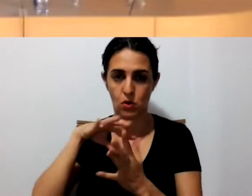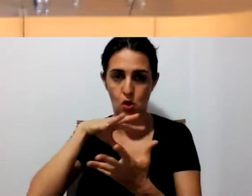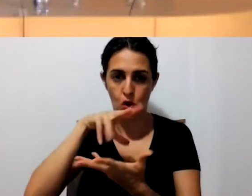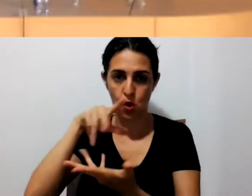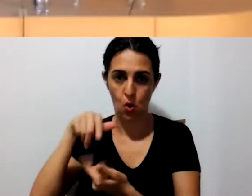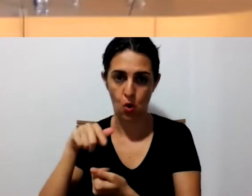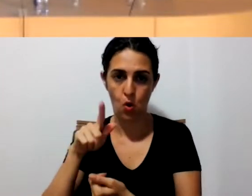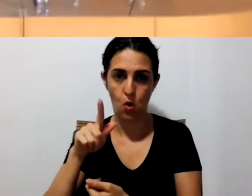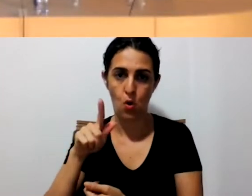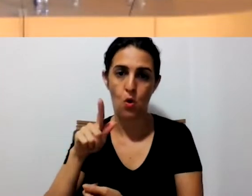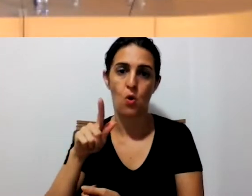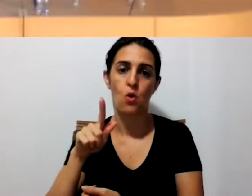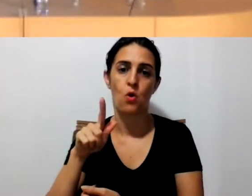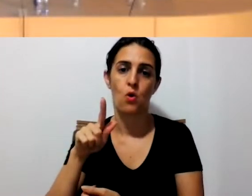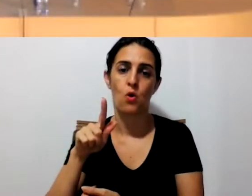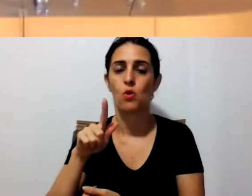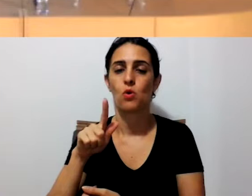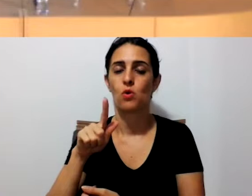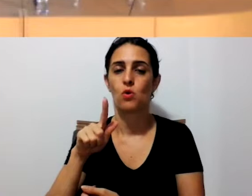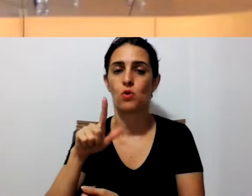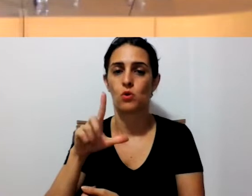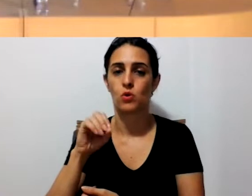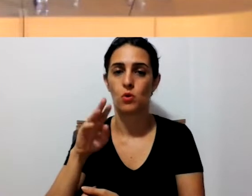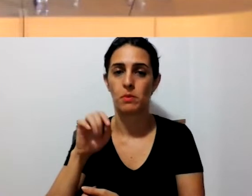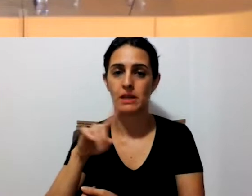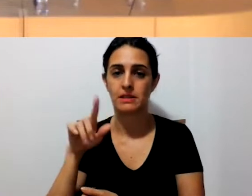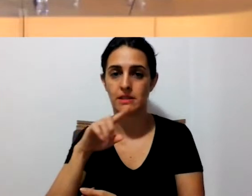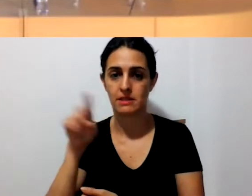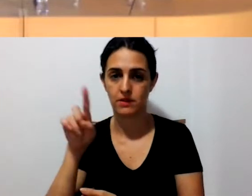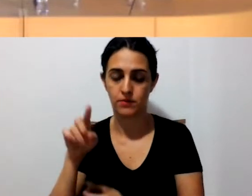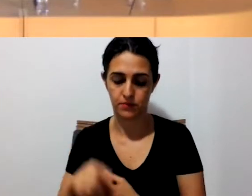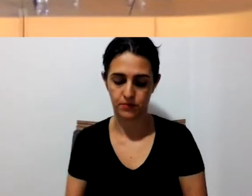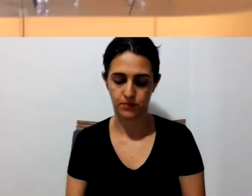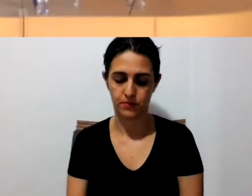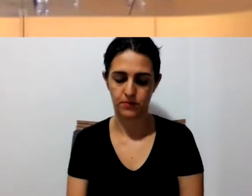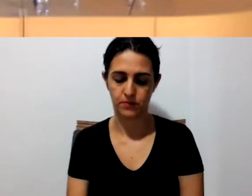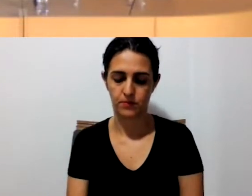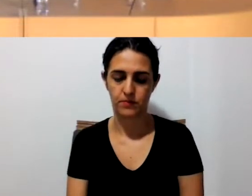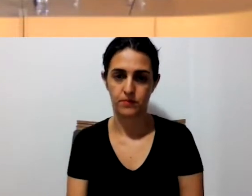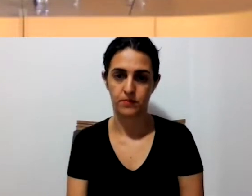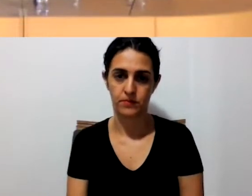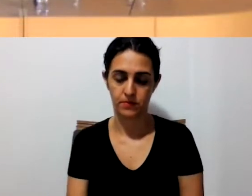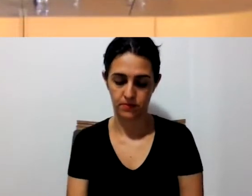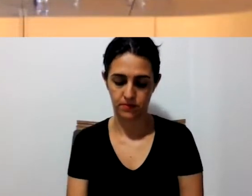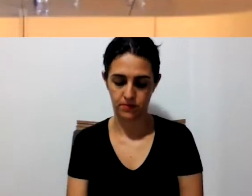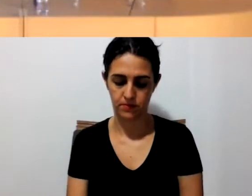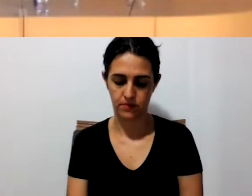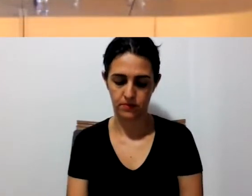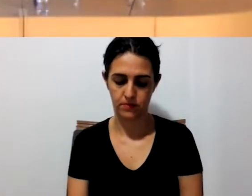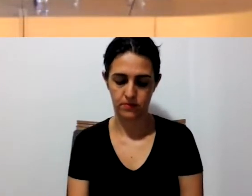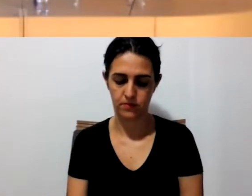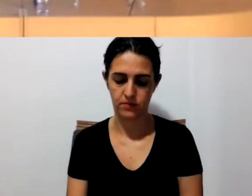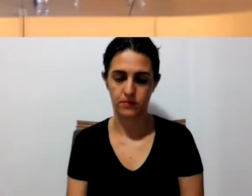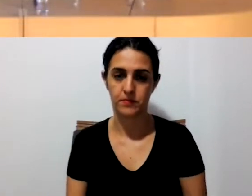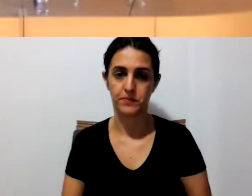for Liberalization of Capital Movement, which is an instrument to help countries to reap the benefits of